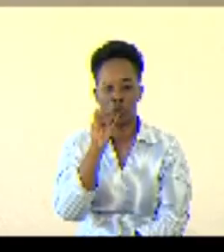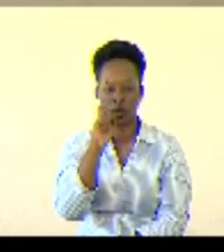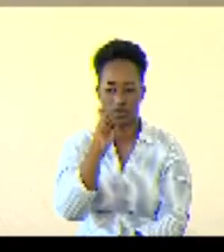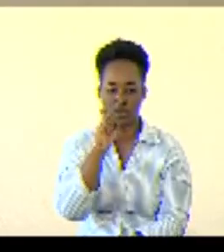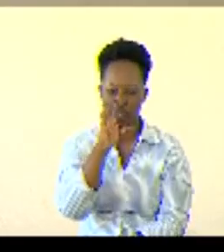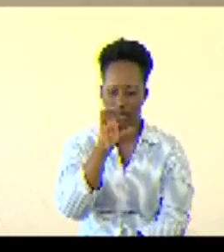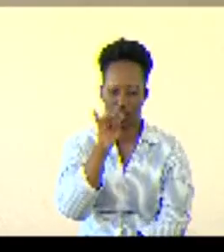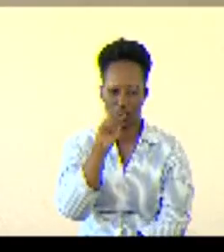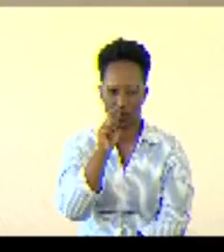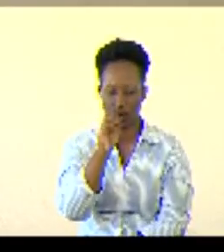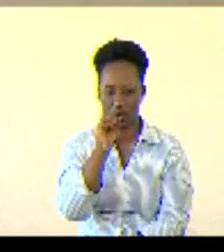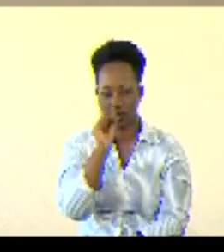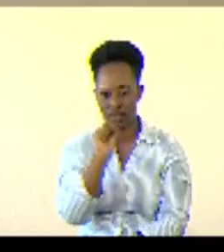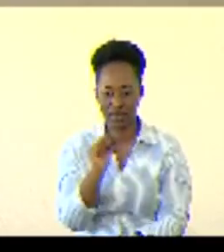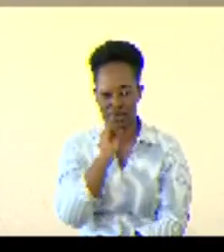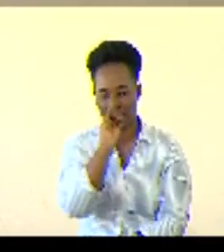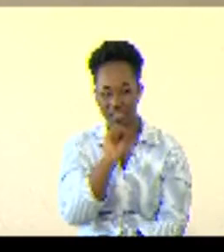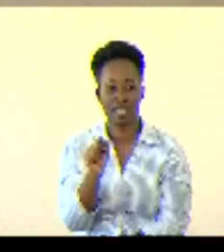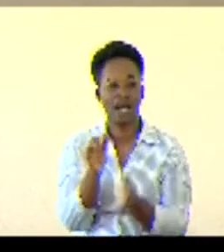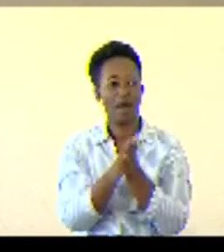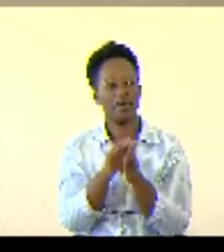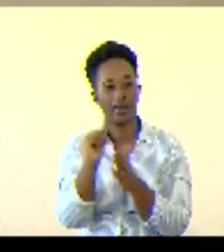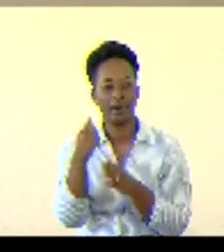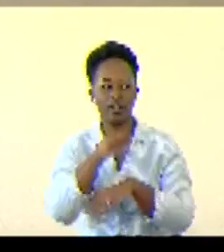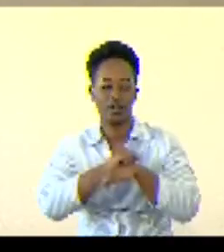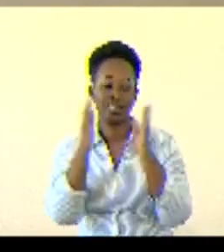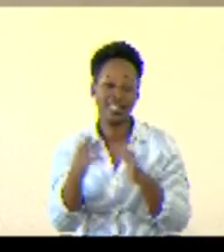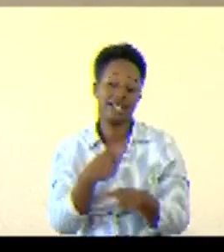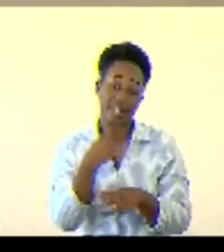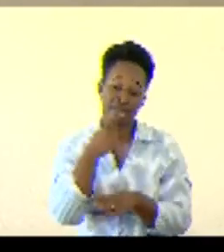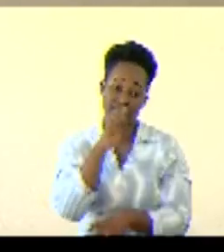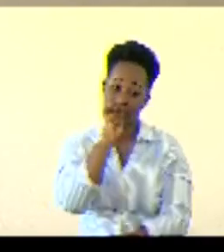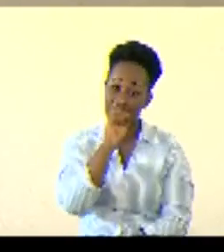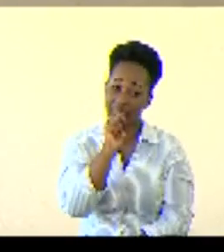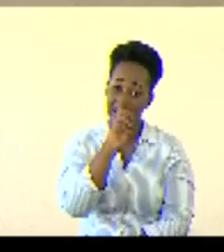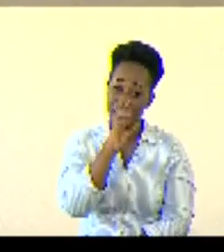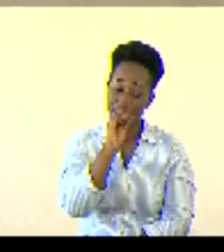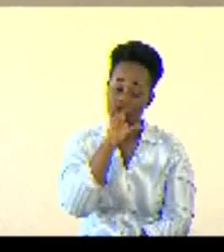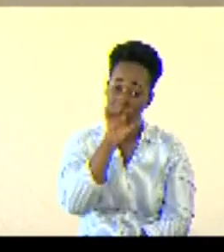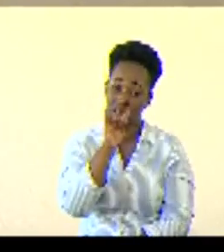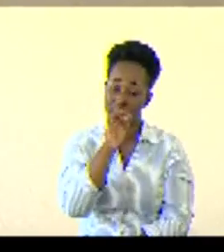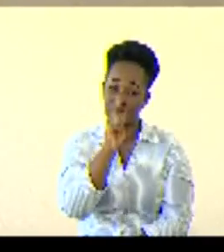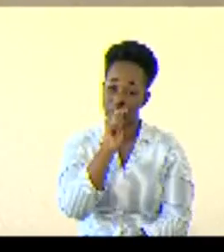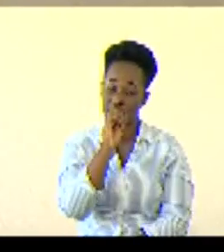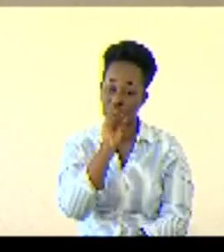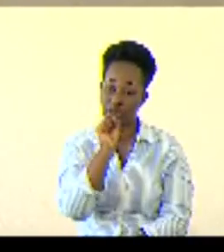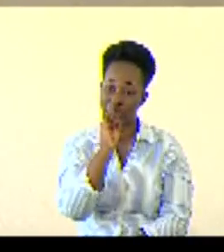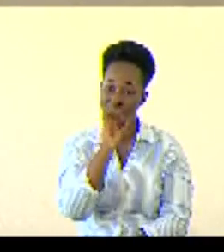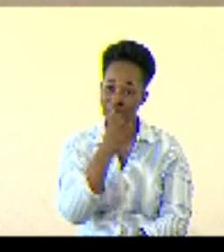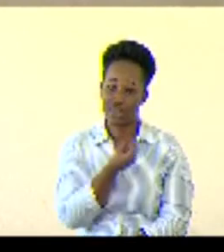who can remind me about endocytosis? Student, I said endocytosis has two types,